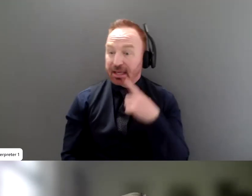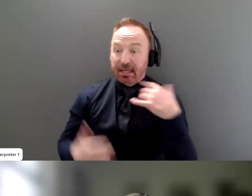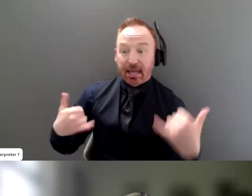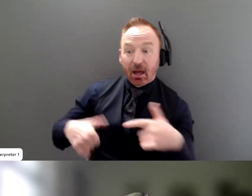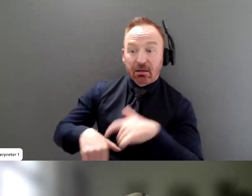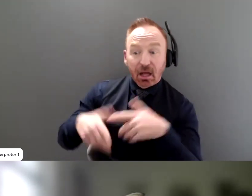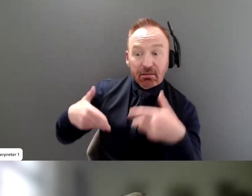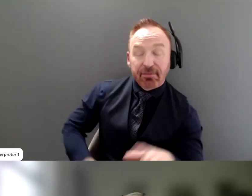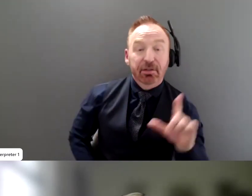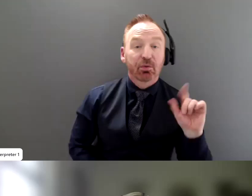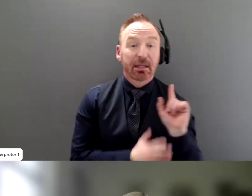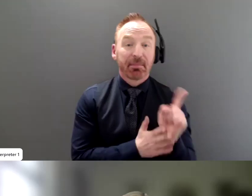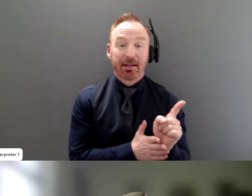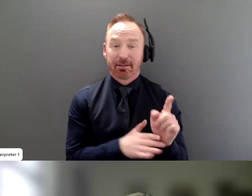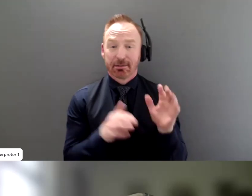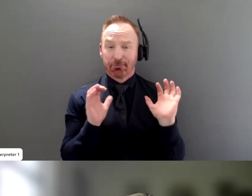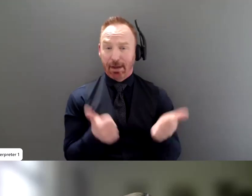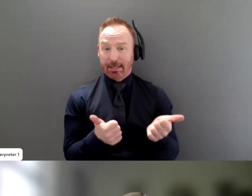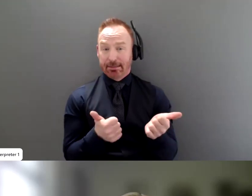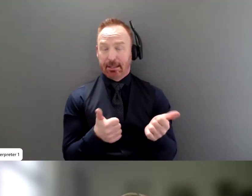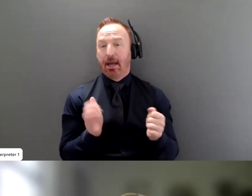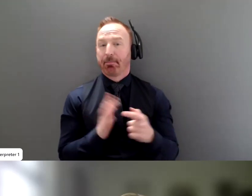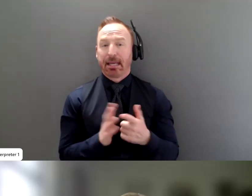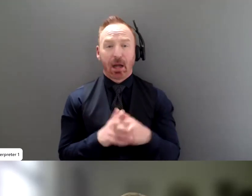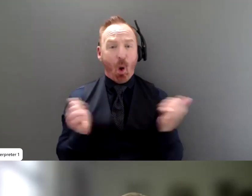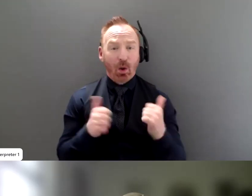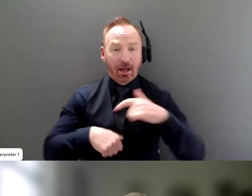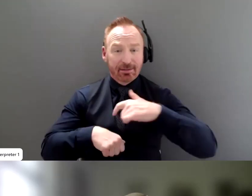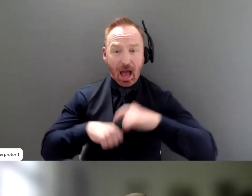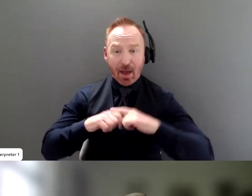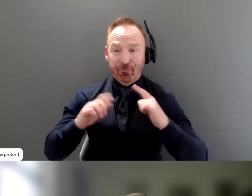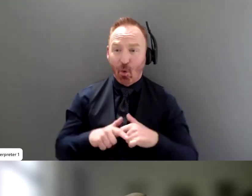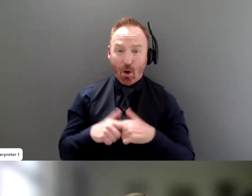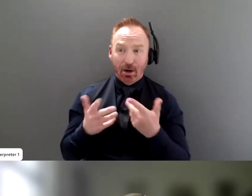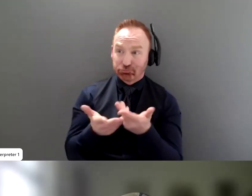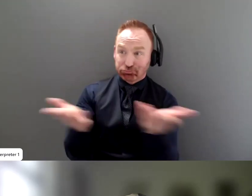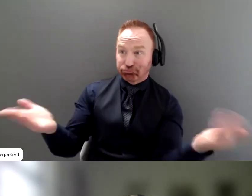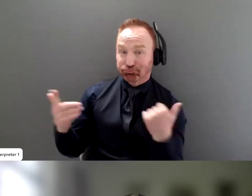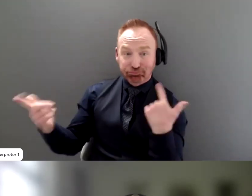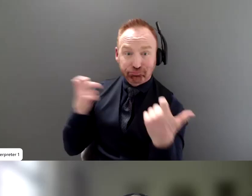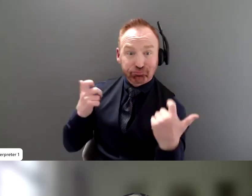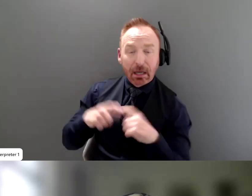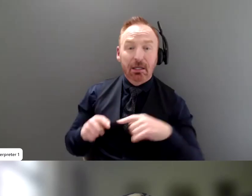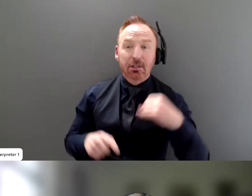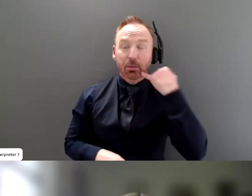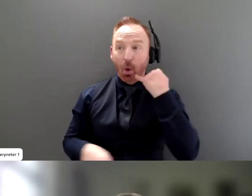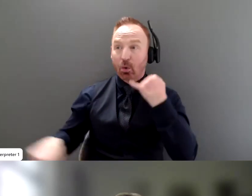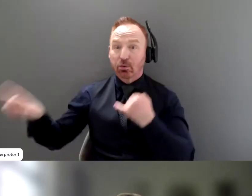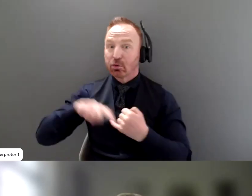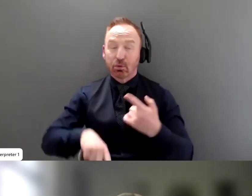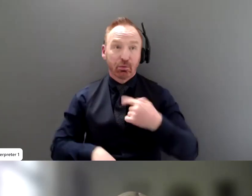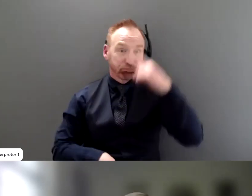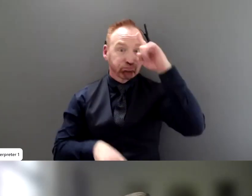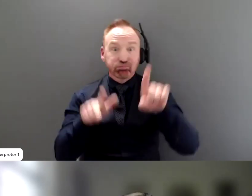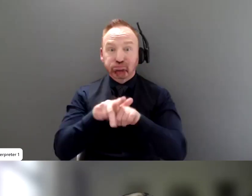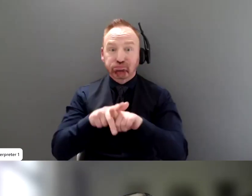plenty of time to take questions from the audience. So I'm going to invite everyone now to, if you have questions for our presenters,